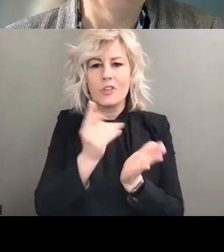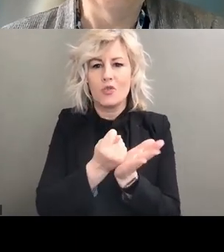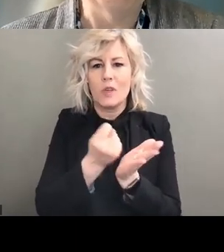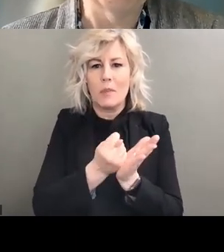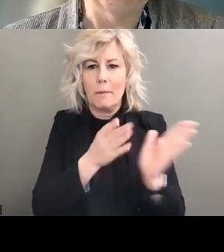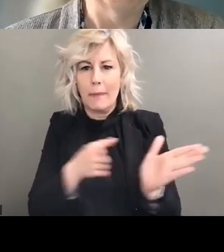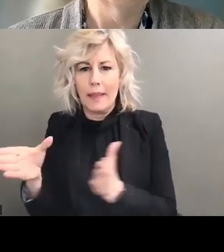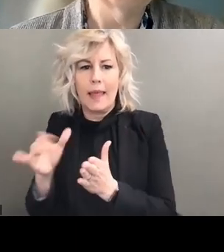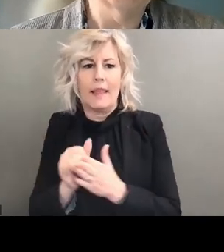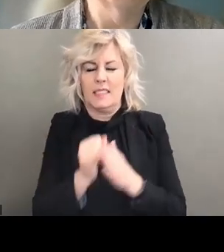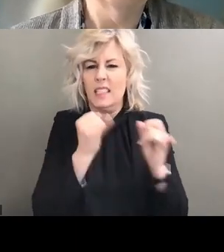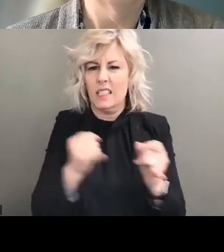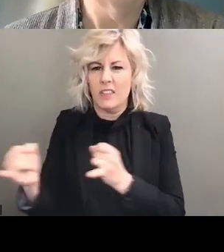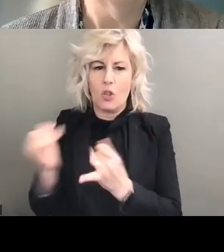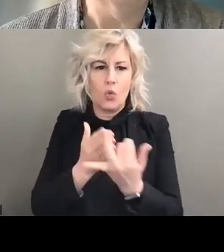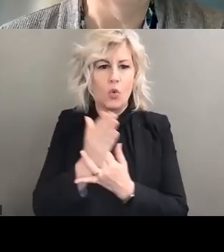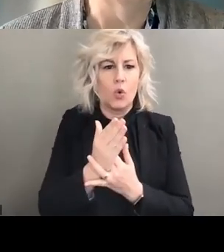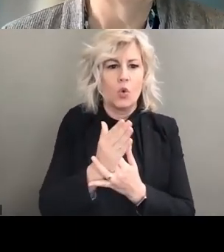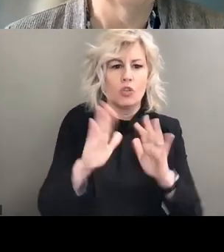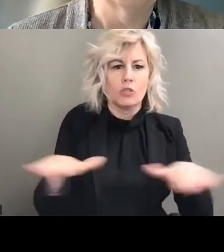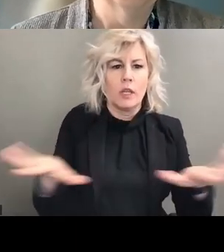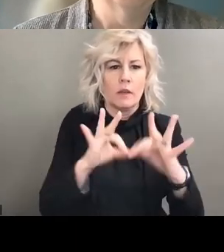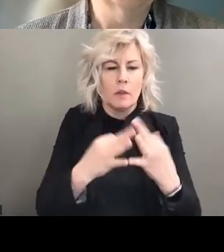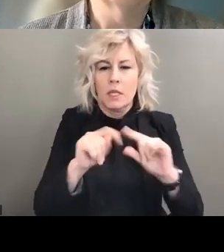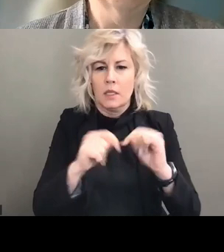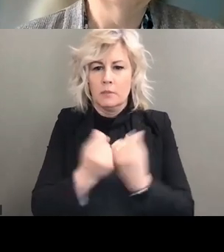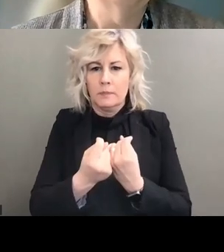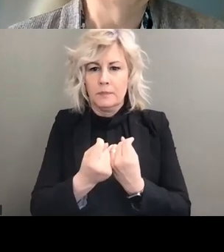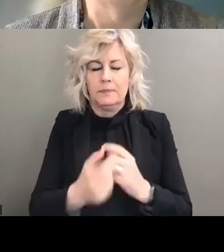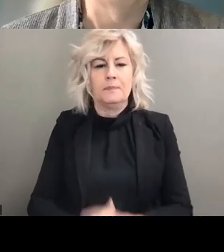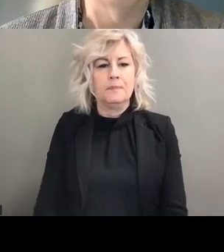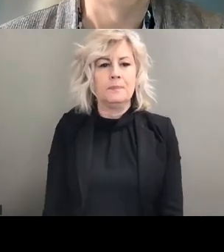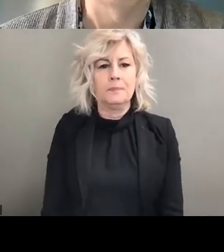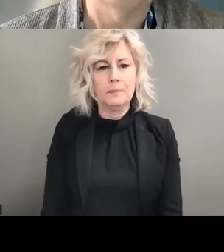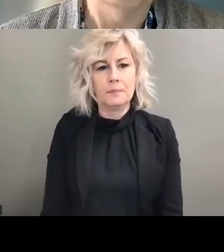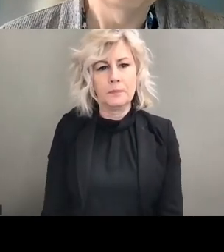that's individualized through a child and family team. Next slide.